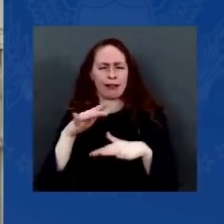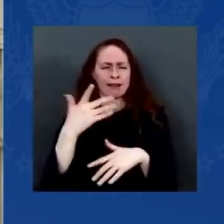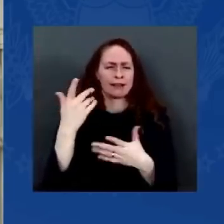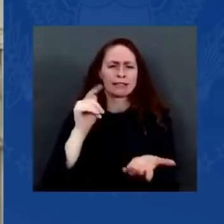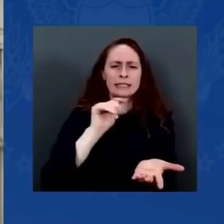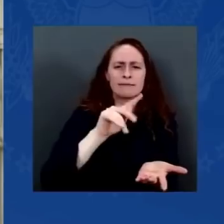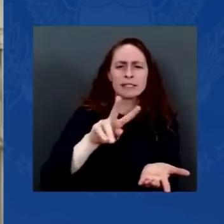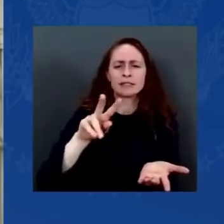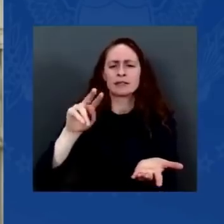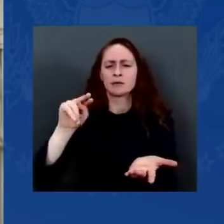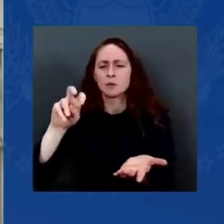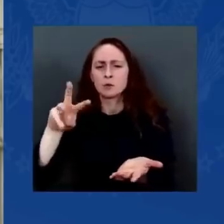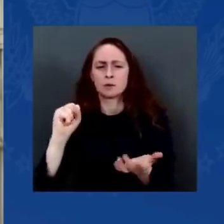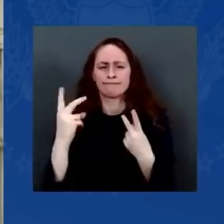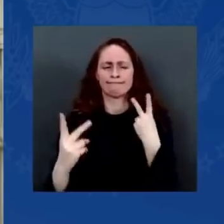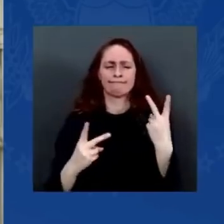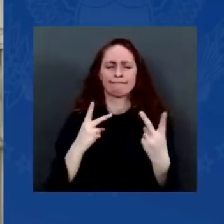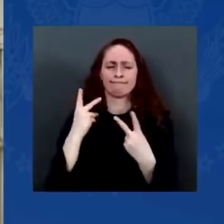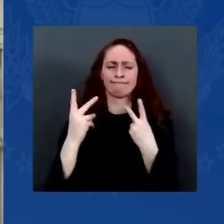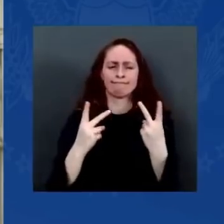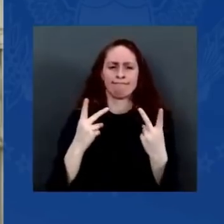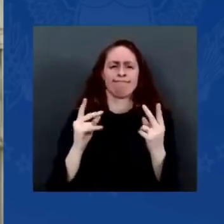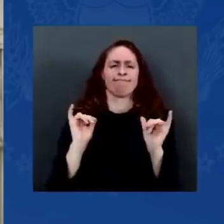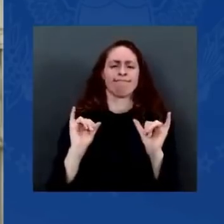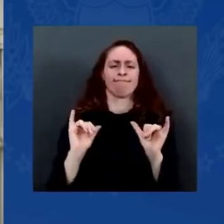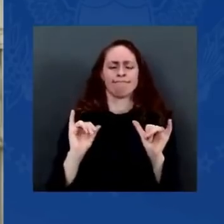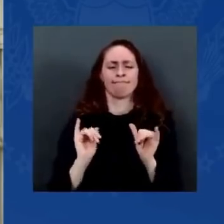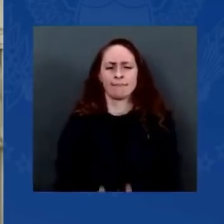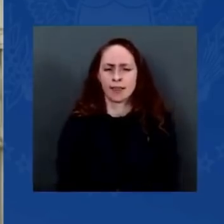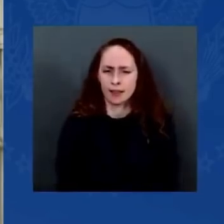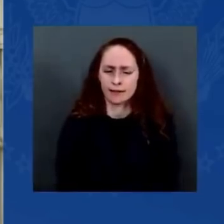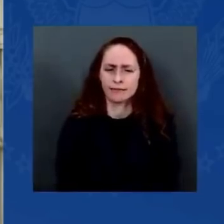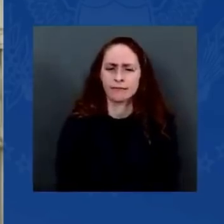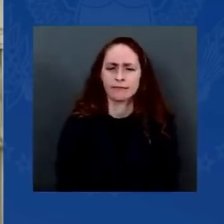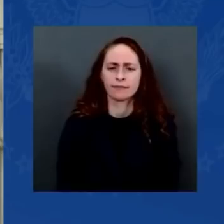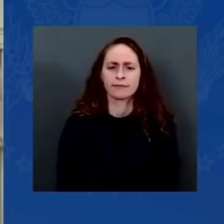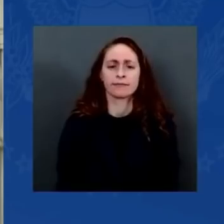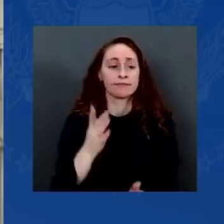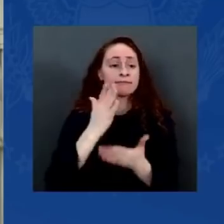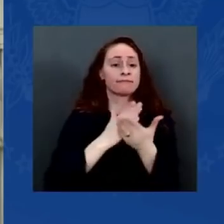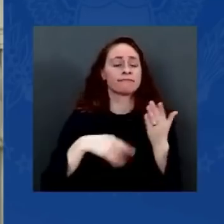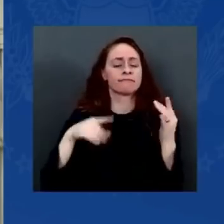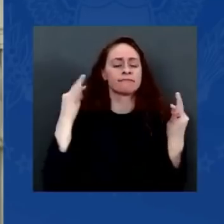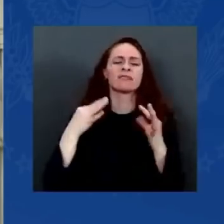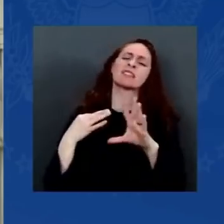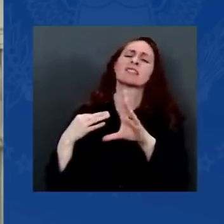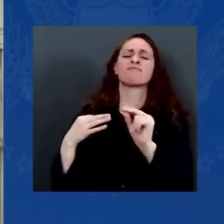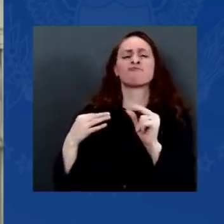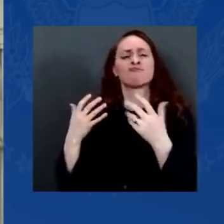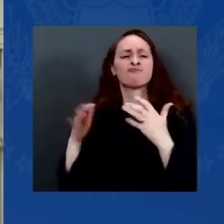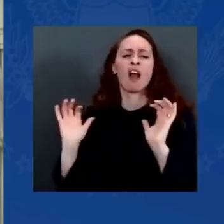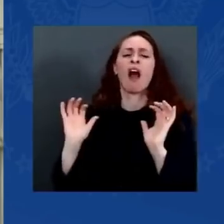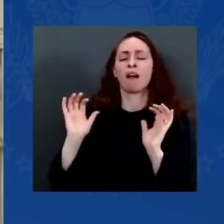own supporters. It's wrong. It's immoral. I call on the purveyors of these lies